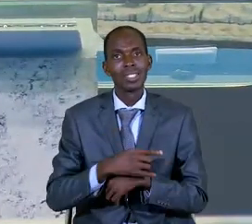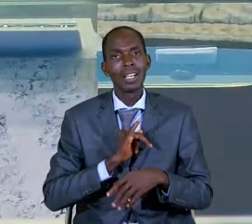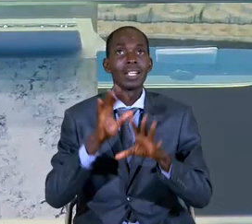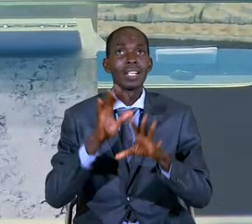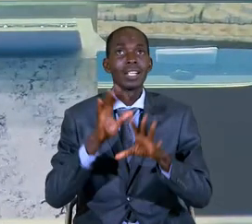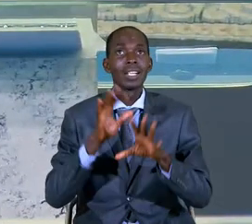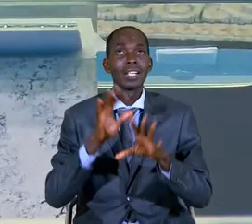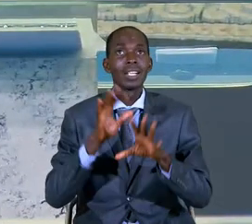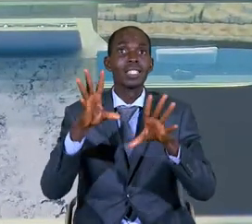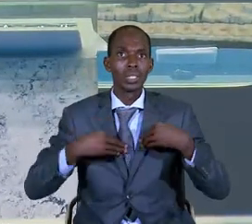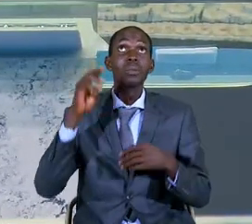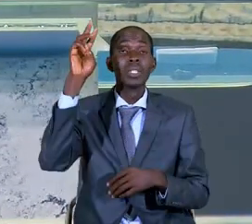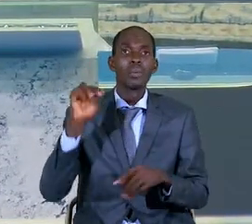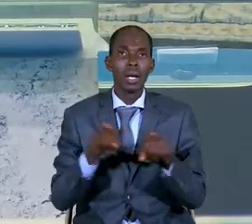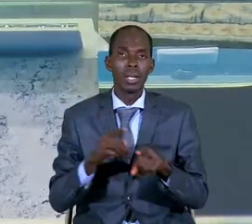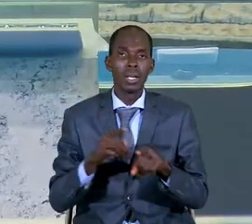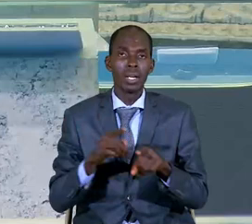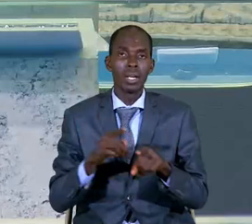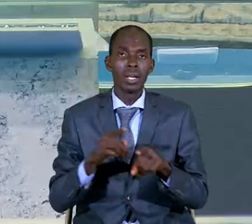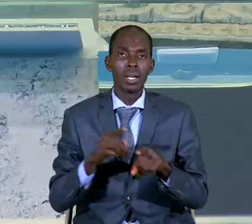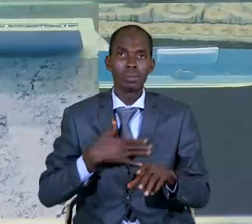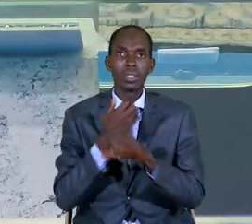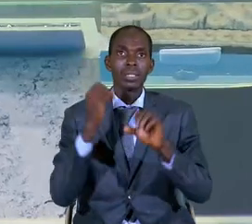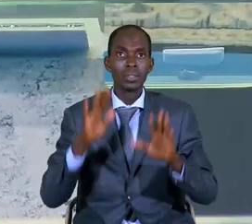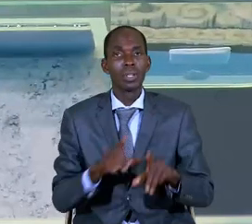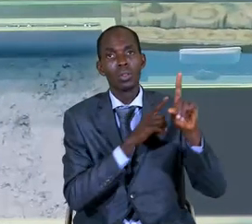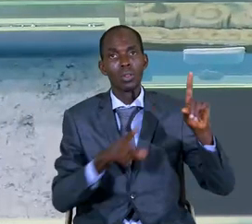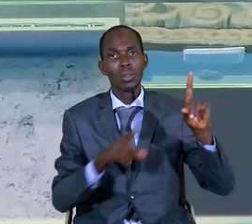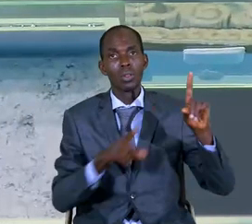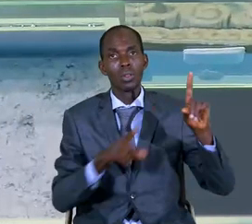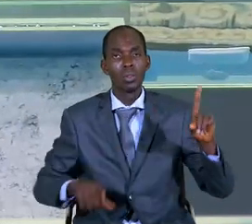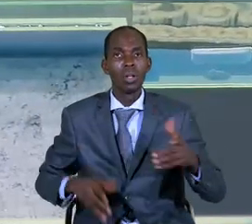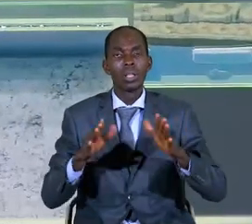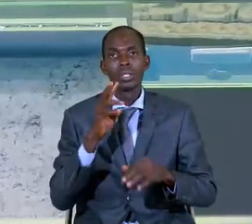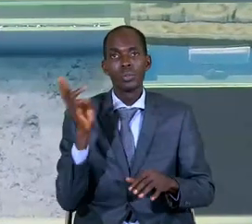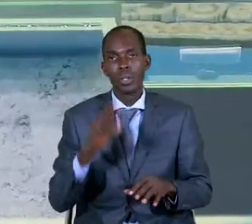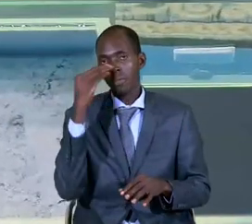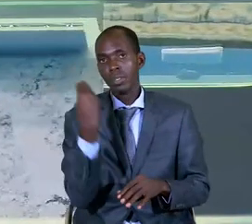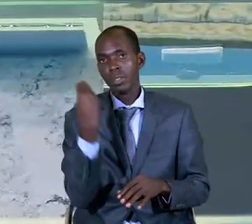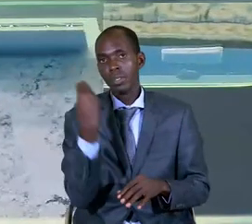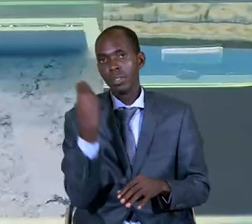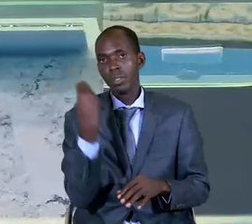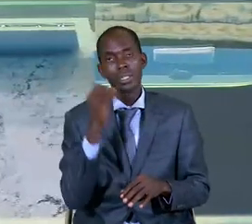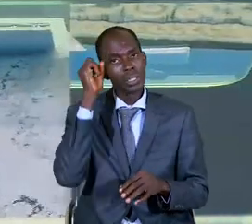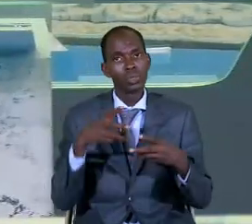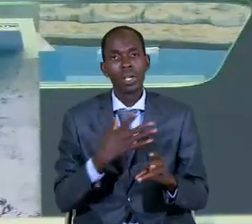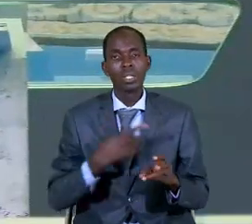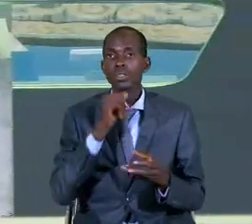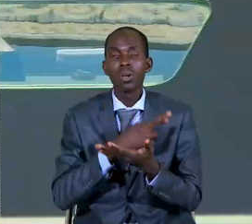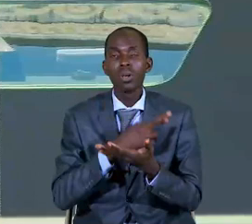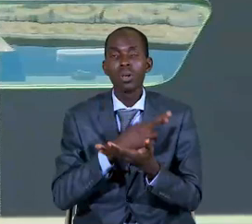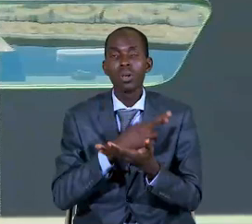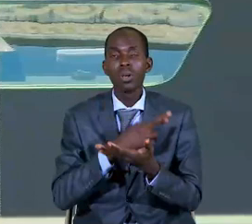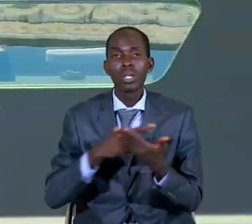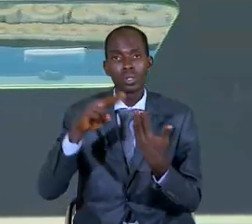I accept him as my Savior and Lord. Let the wicked forsake his way, and the righteous man his